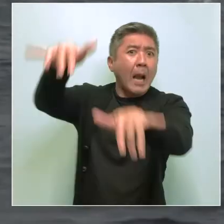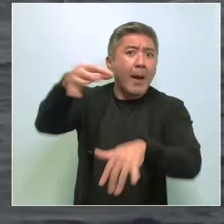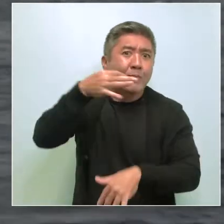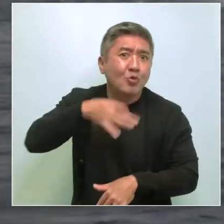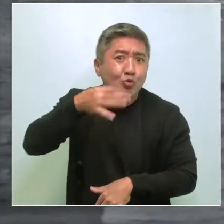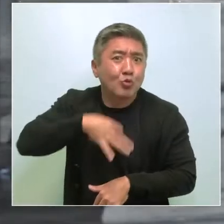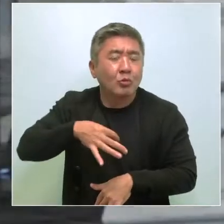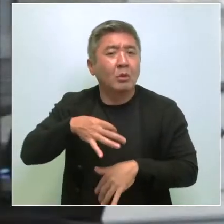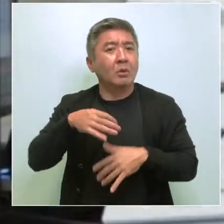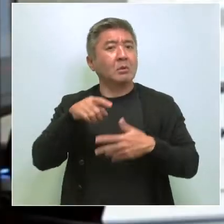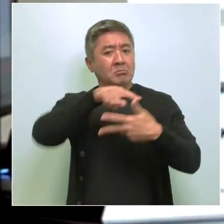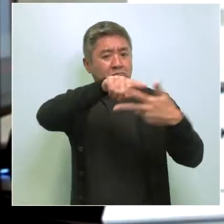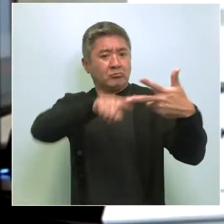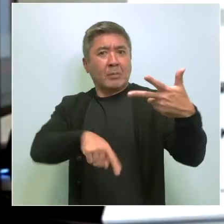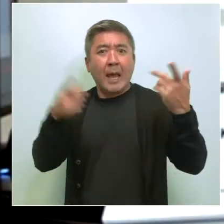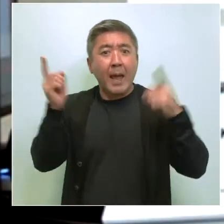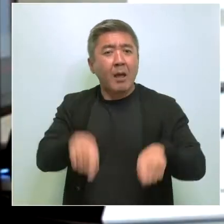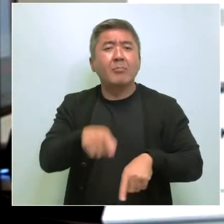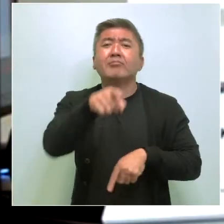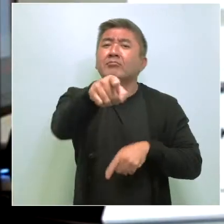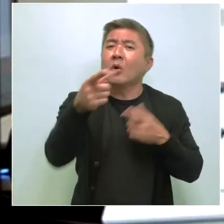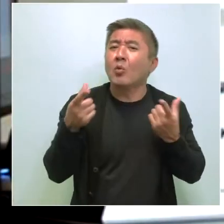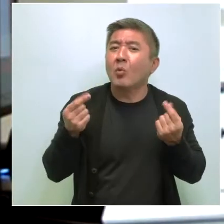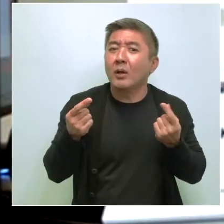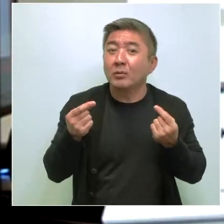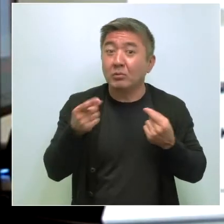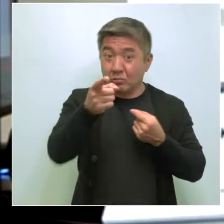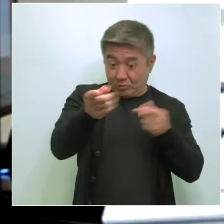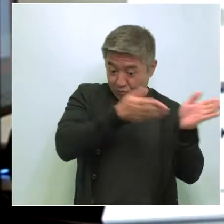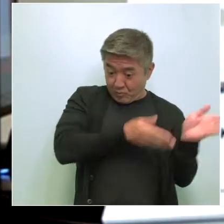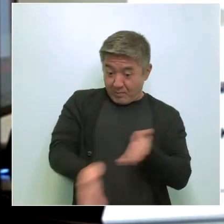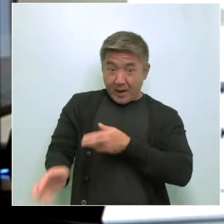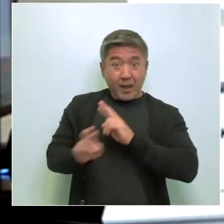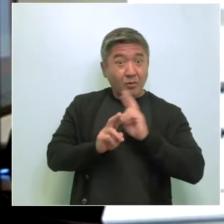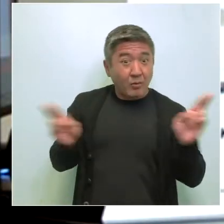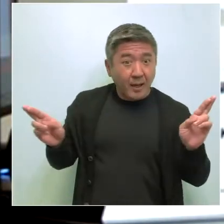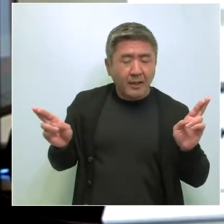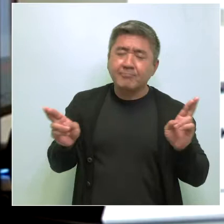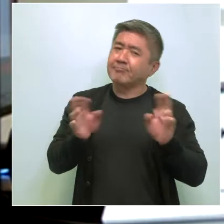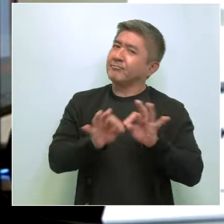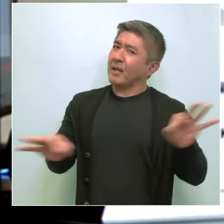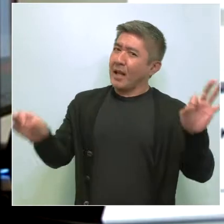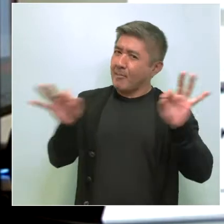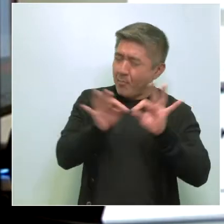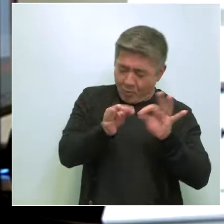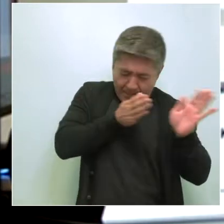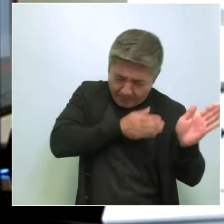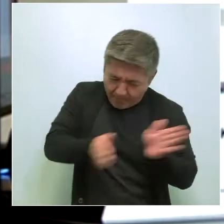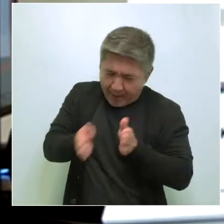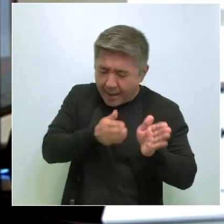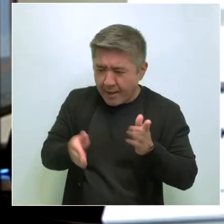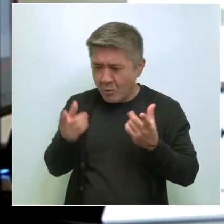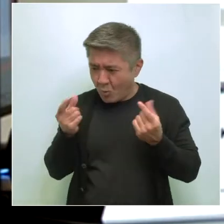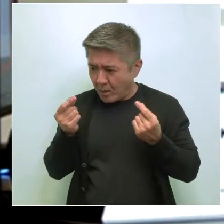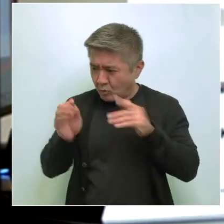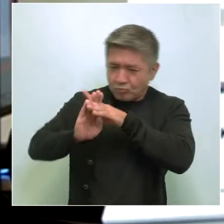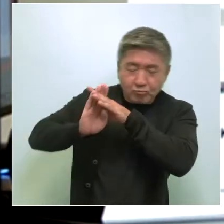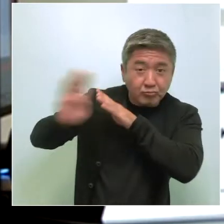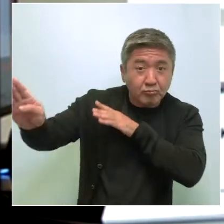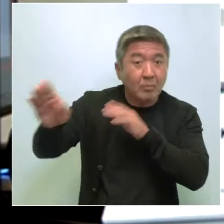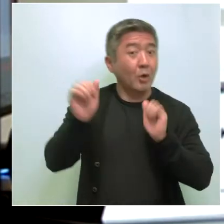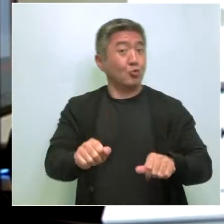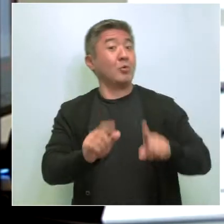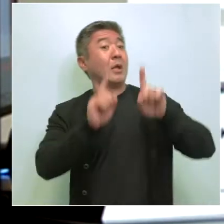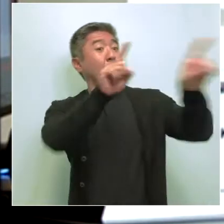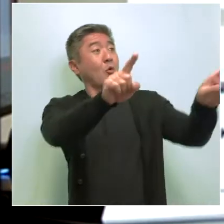off. Do you know how you would respond? Are you prepared? It is important to plan how you would evacuate.